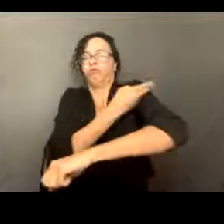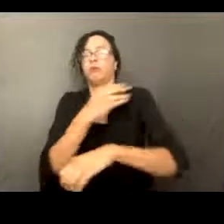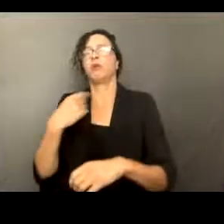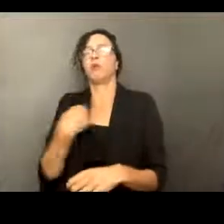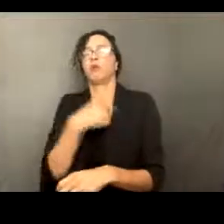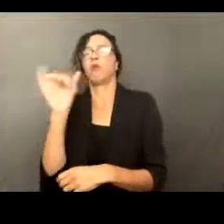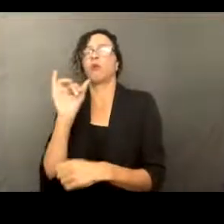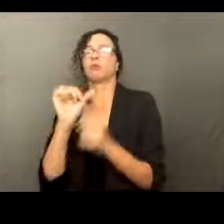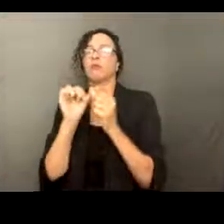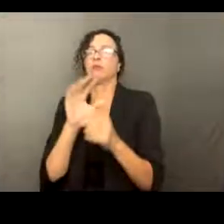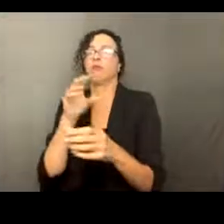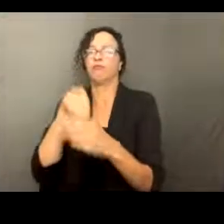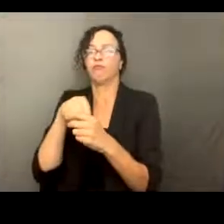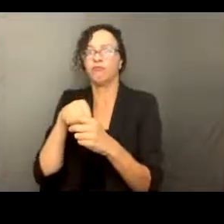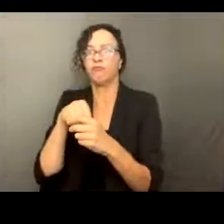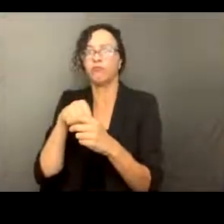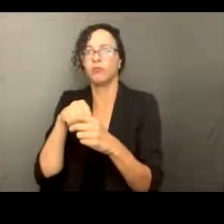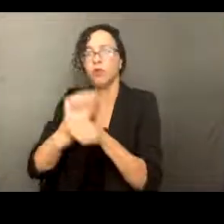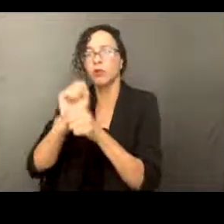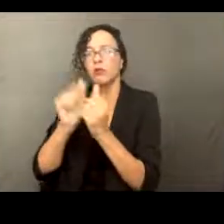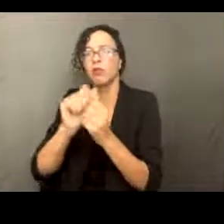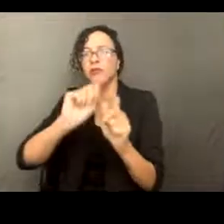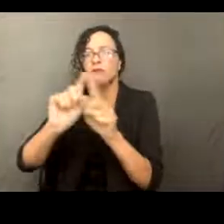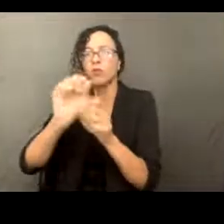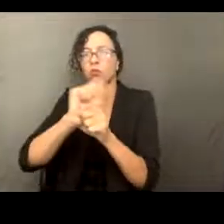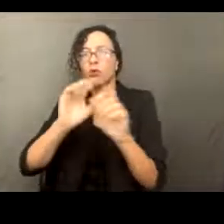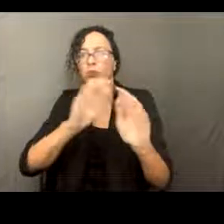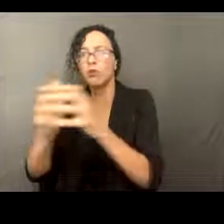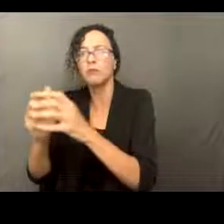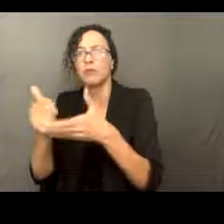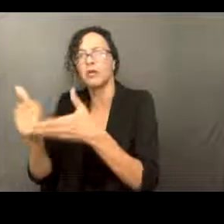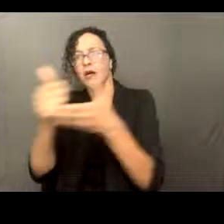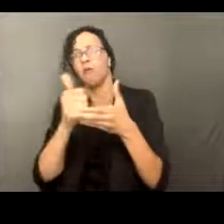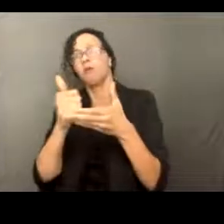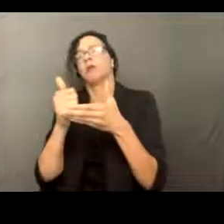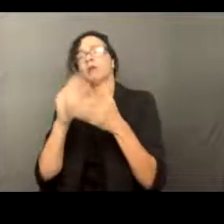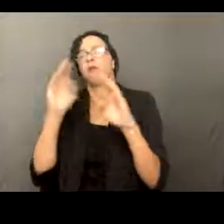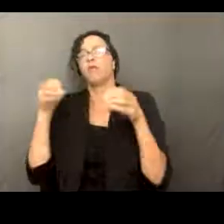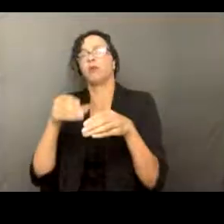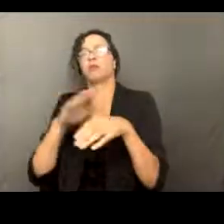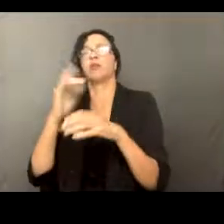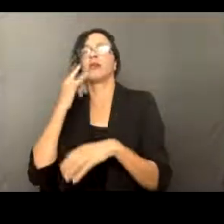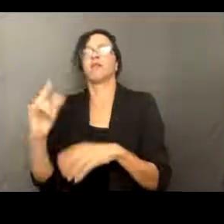CalSTA convening work groups, which have a focus on helping California agencies be successful at the federal level.